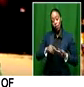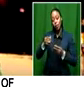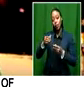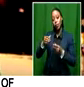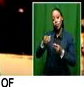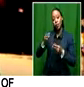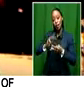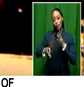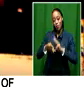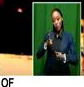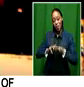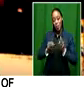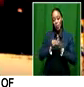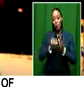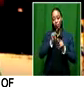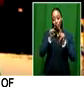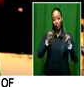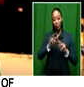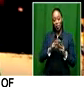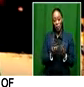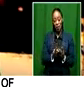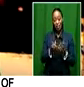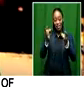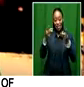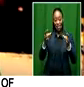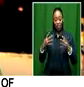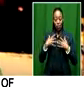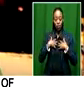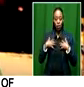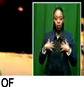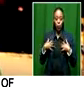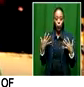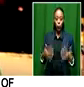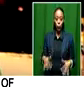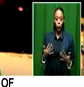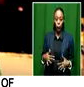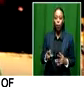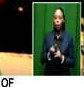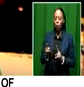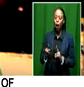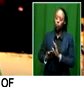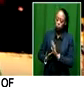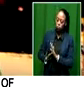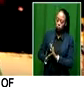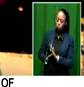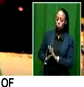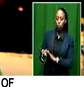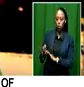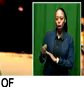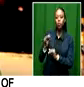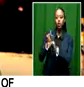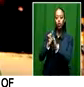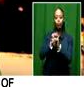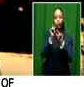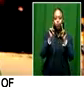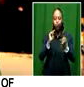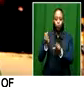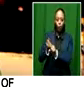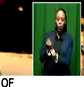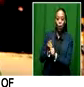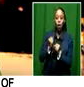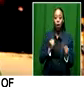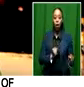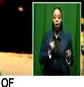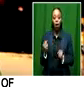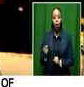of learners around the world. While these stats are worrisome, a lot of work is being done by various institutions and individuals